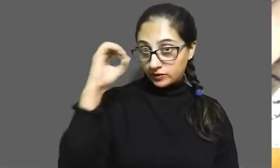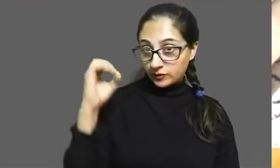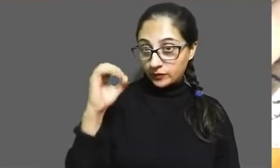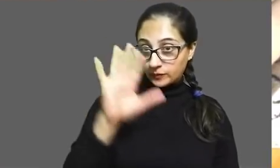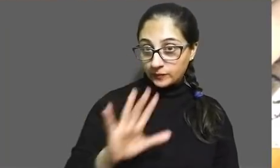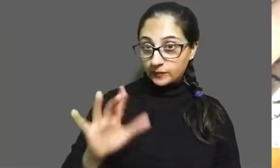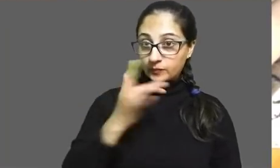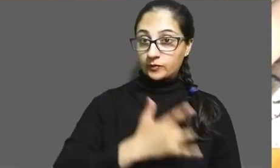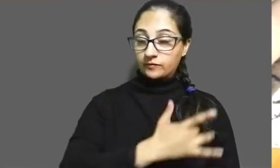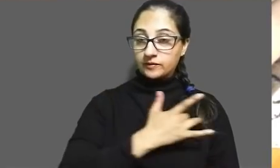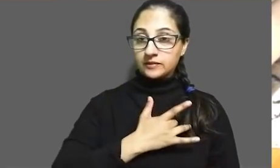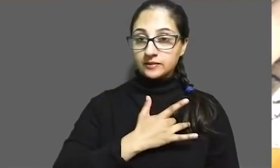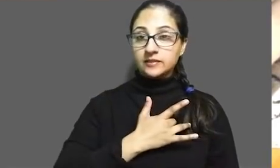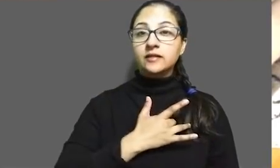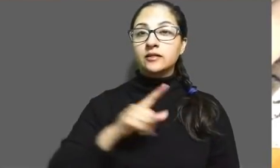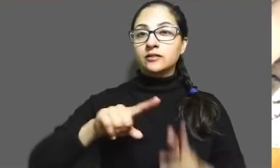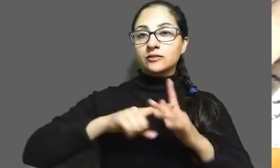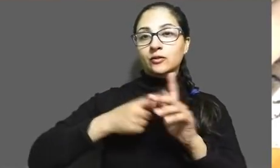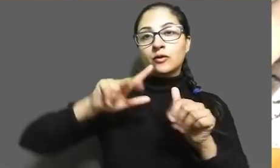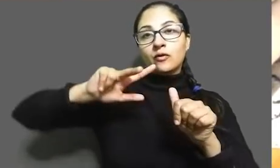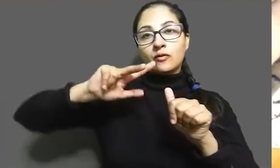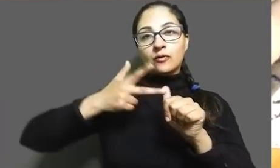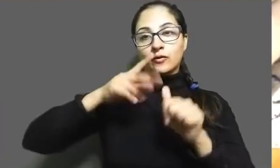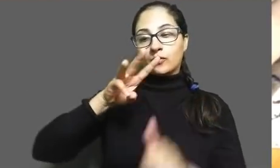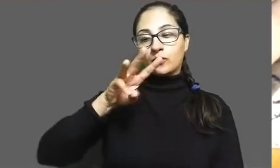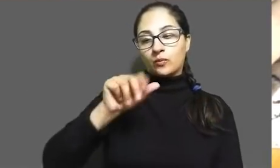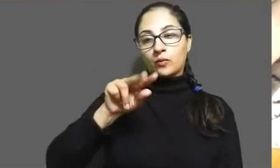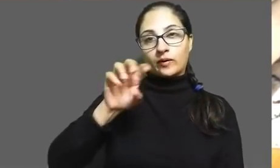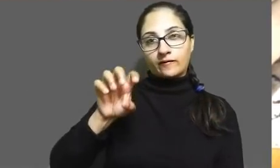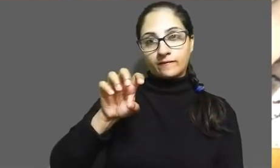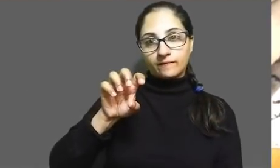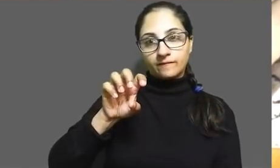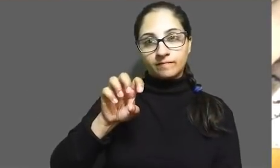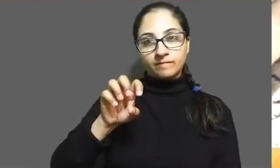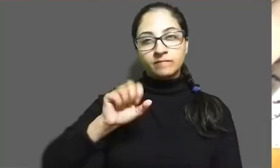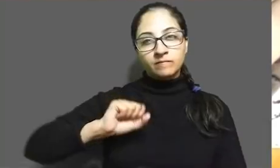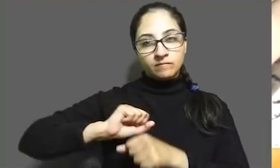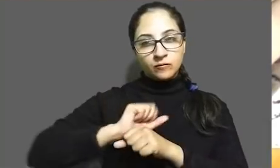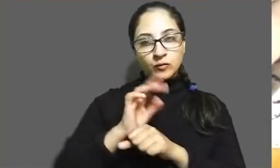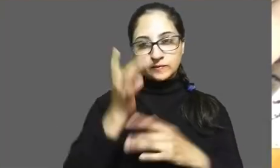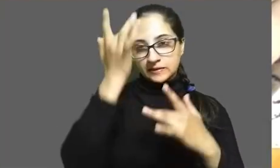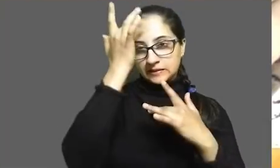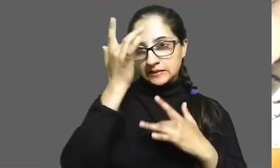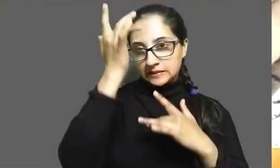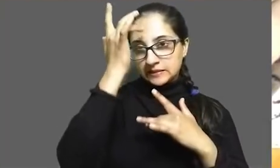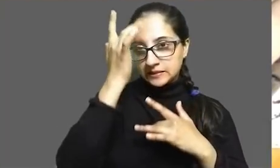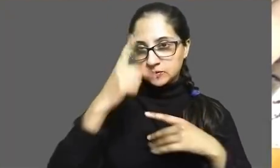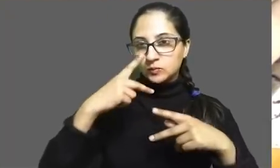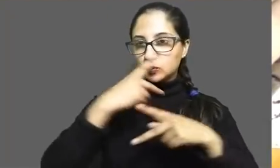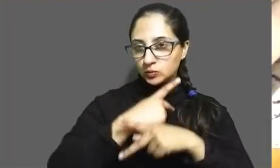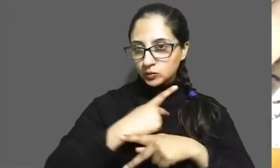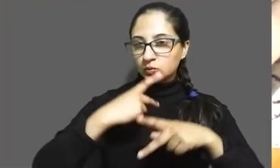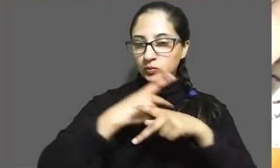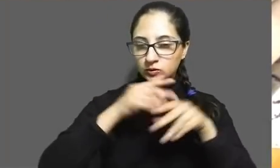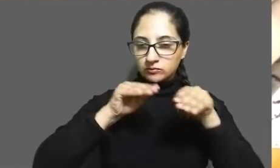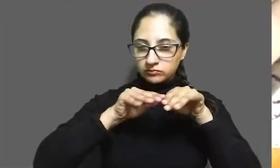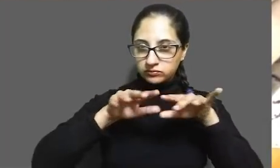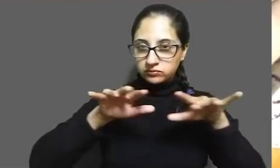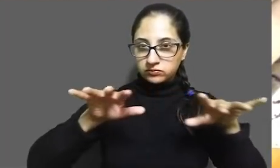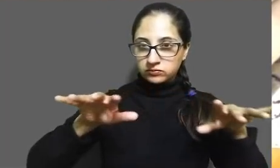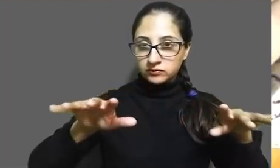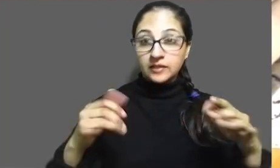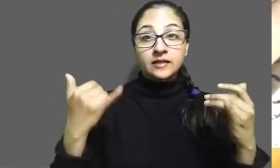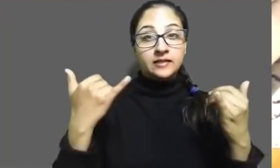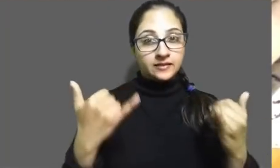the appearance of variants and increasing infection rates, especially among younger people, we